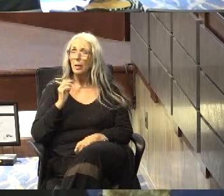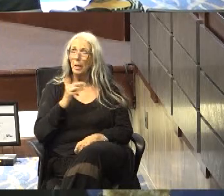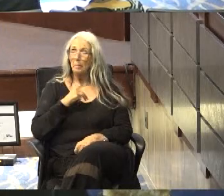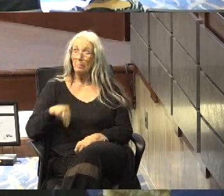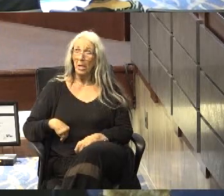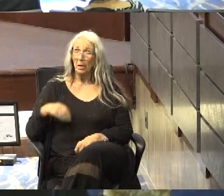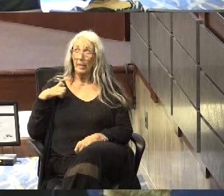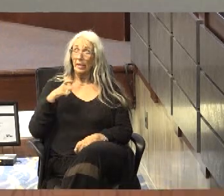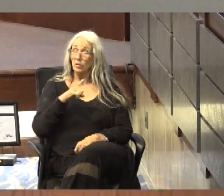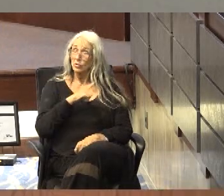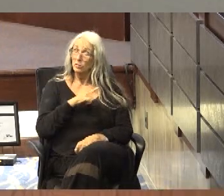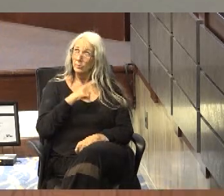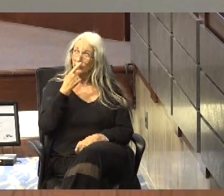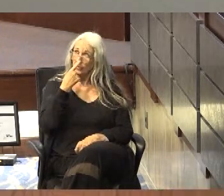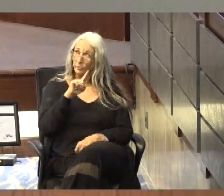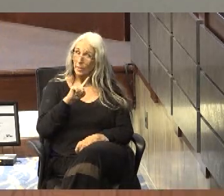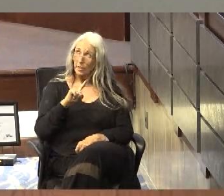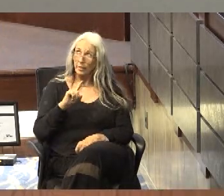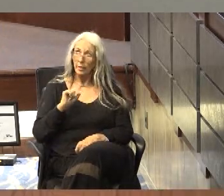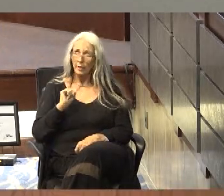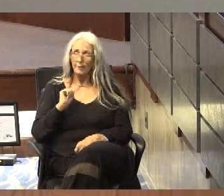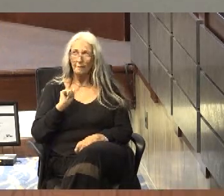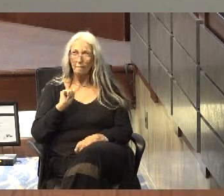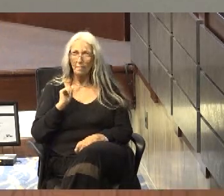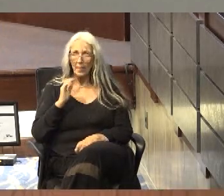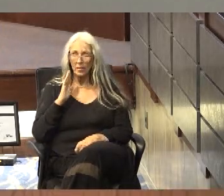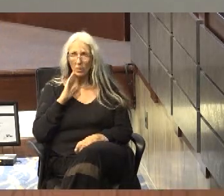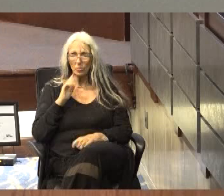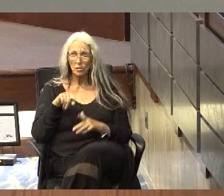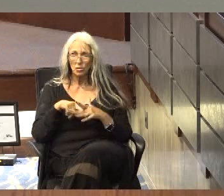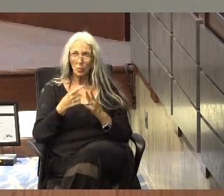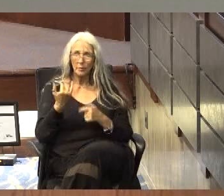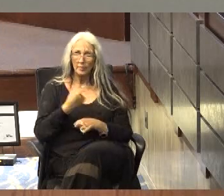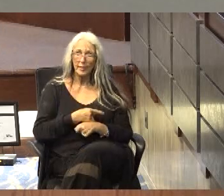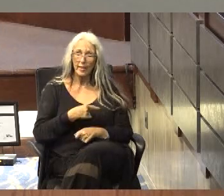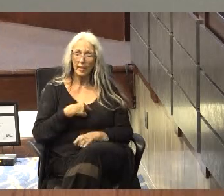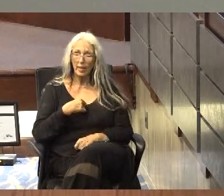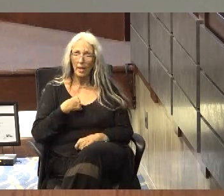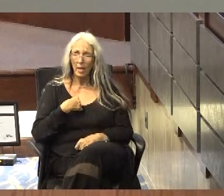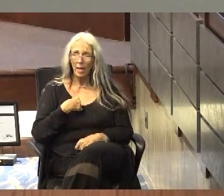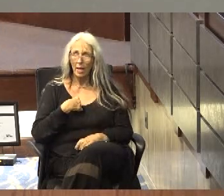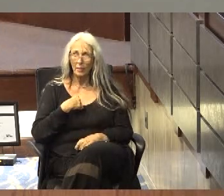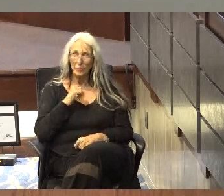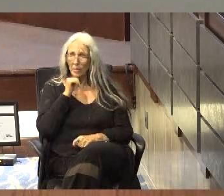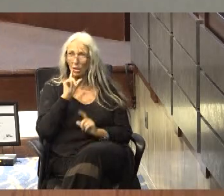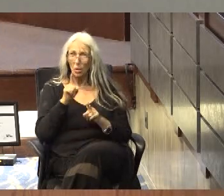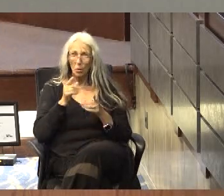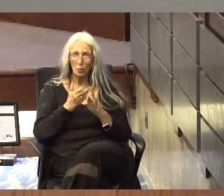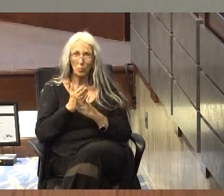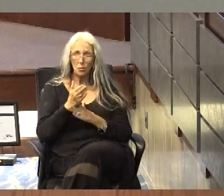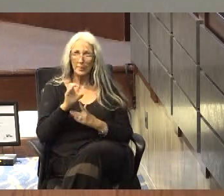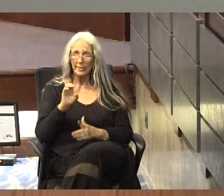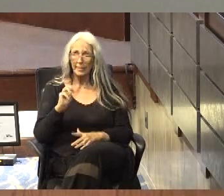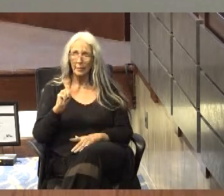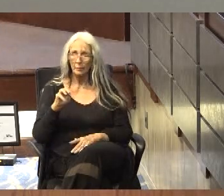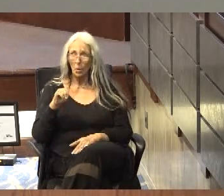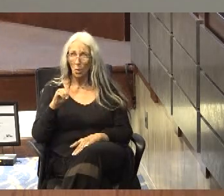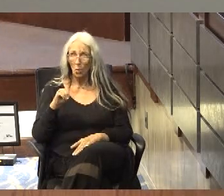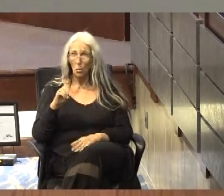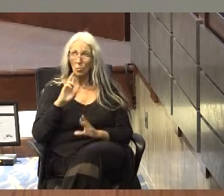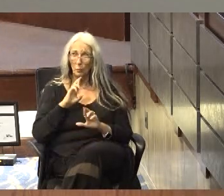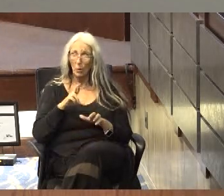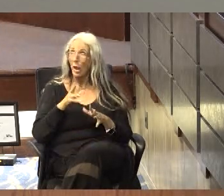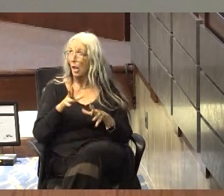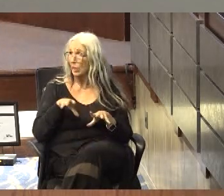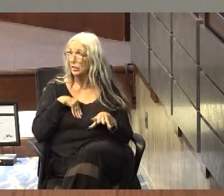I may, I know we got a late start today, so I'm going to not go through my normal CMO report. I'll take any